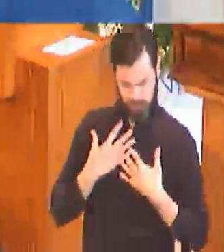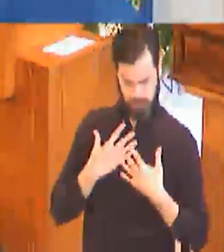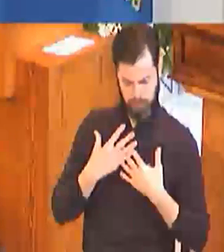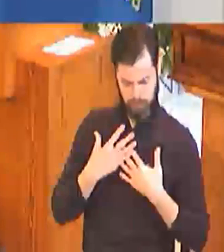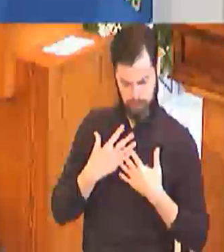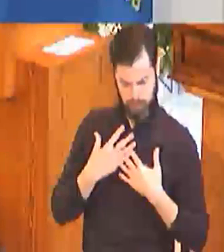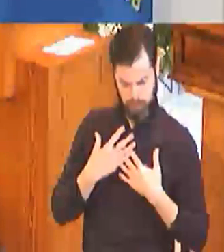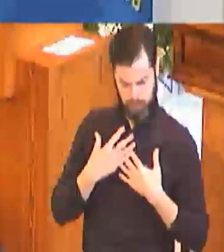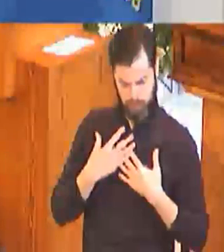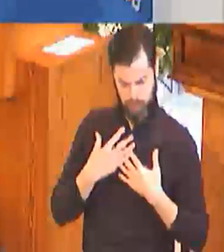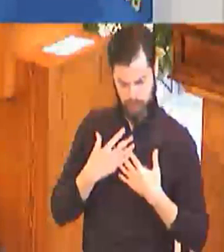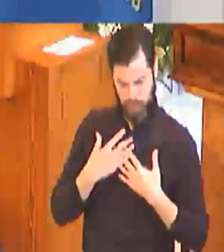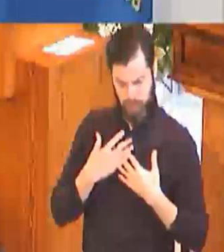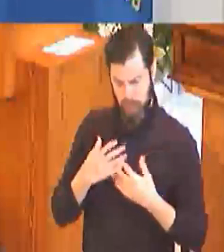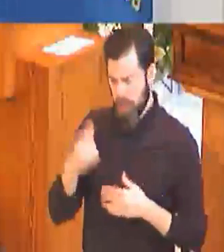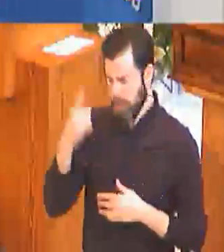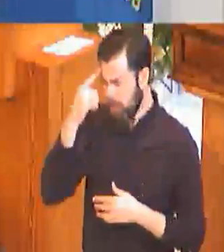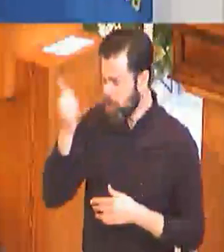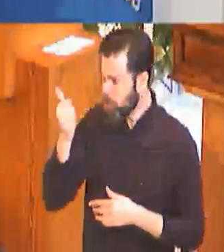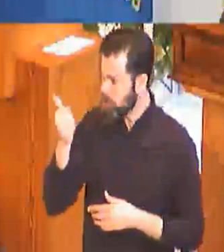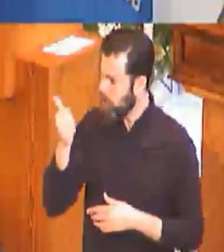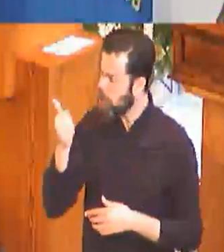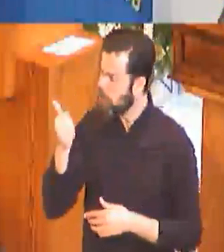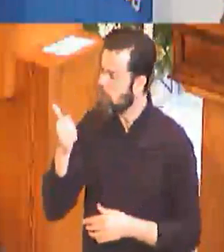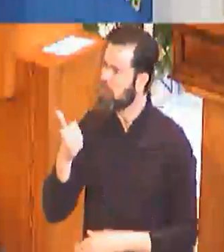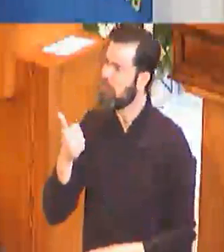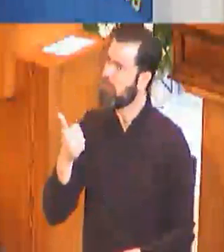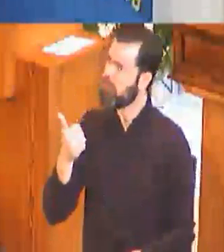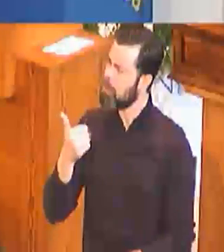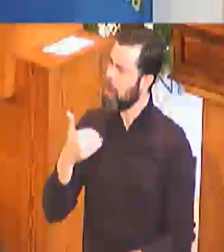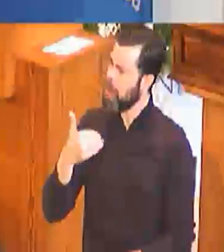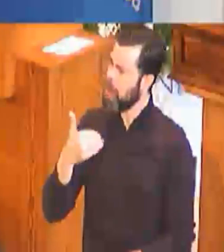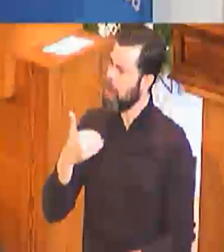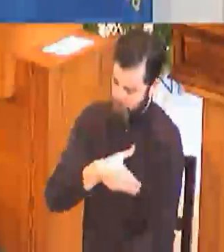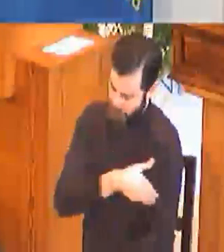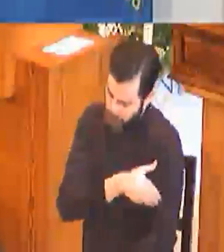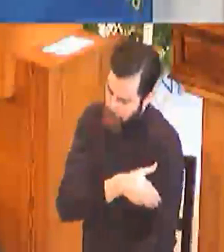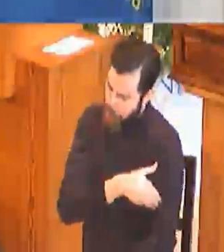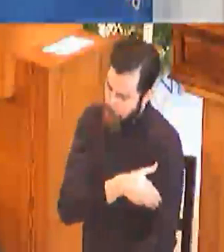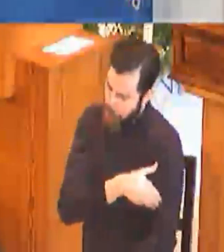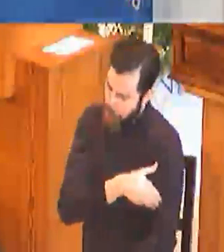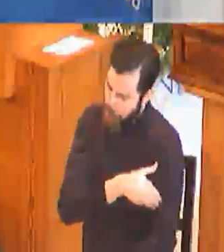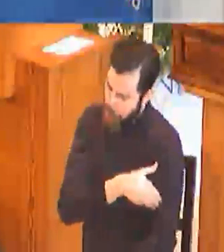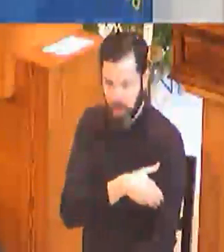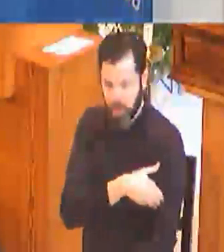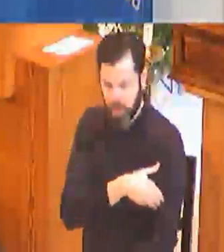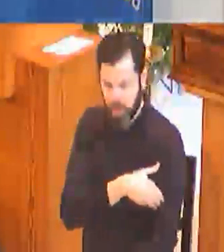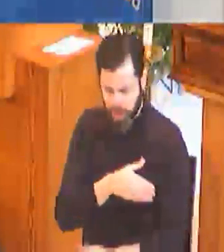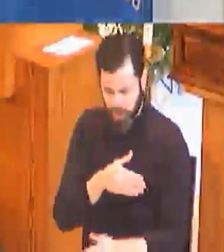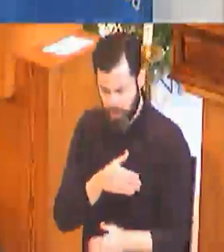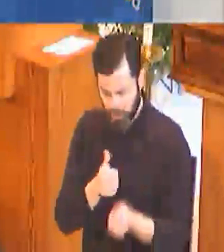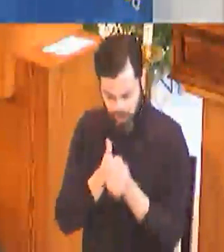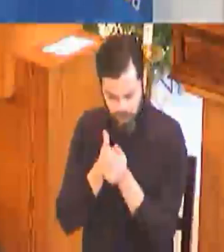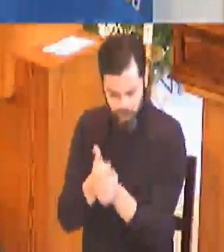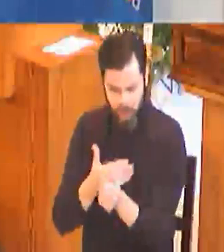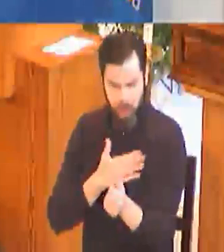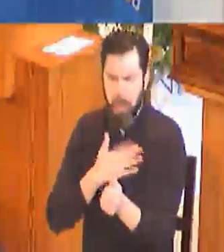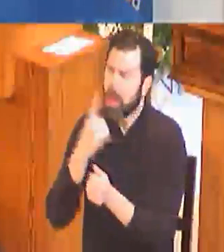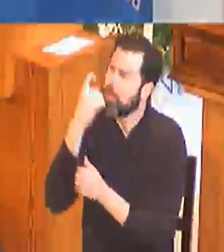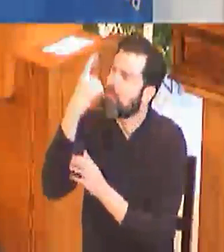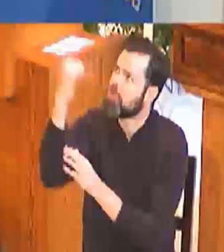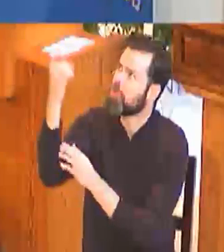one, that you are the one that has the power to move in the direction of your